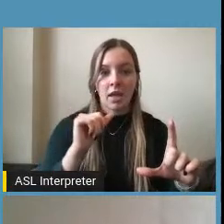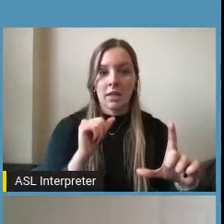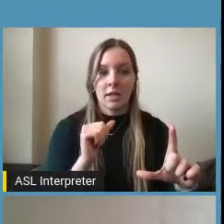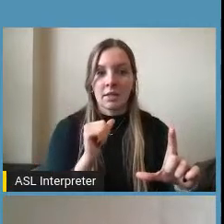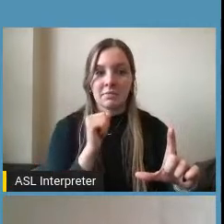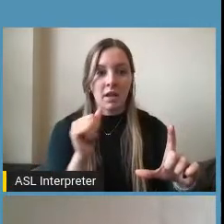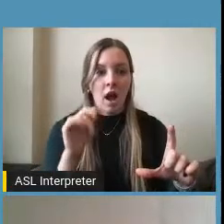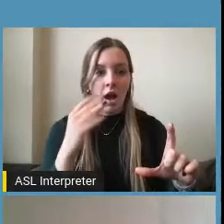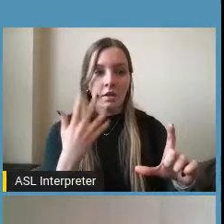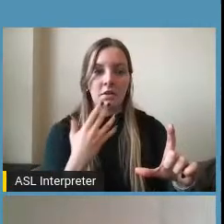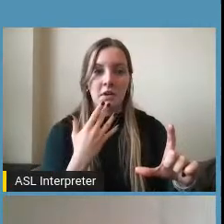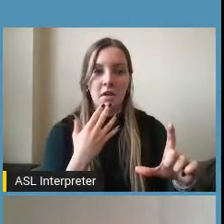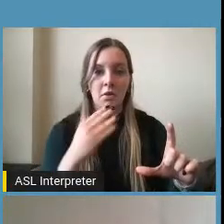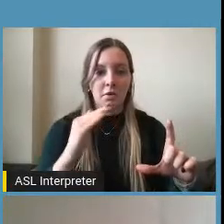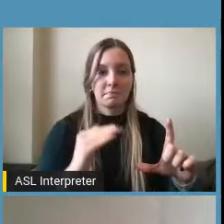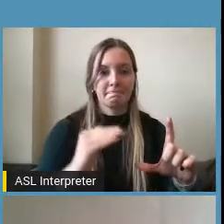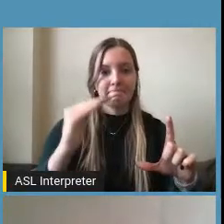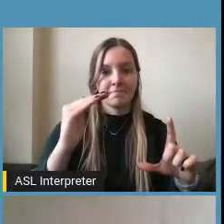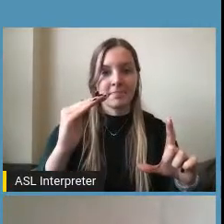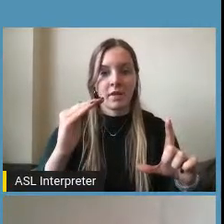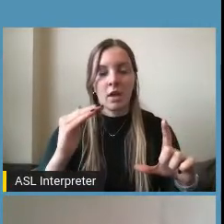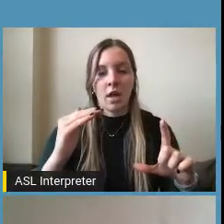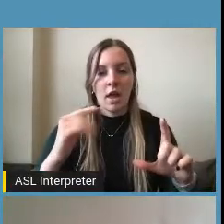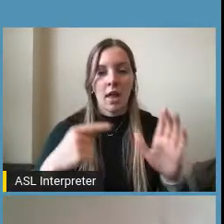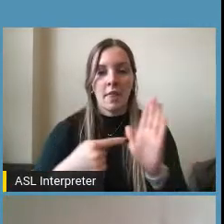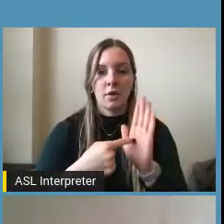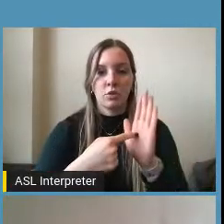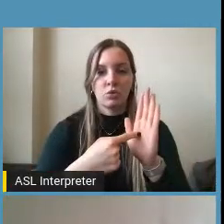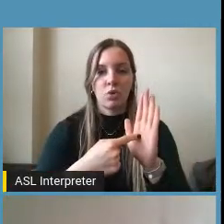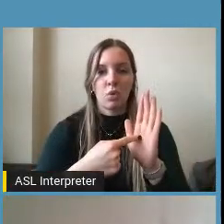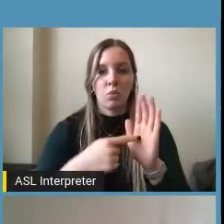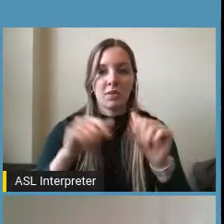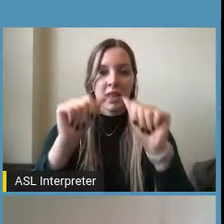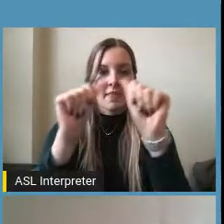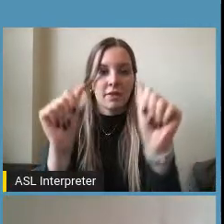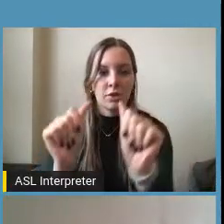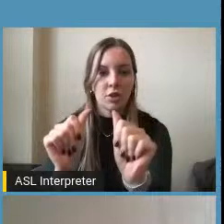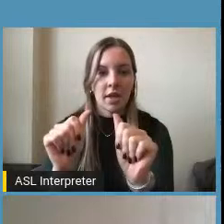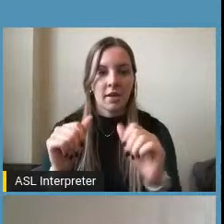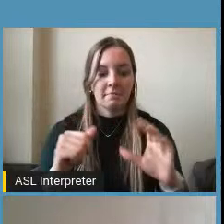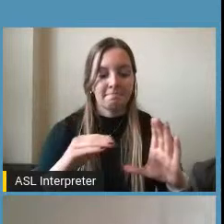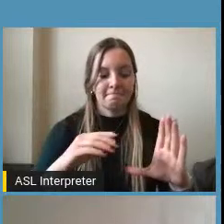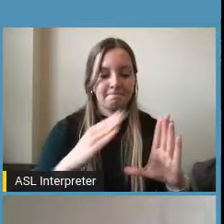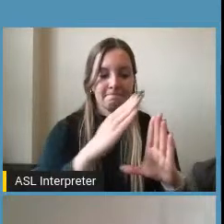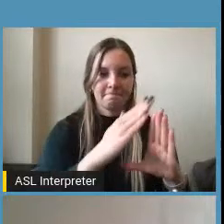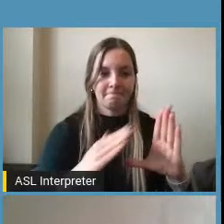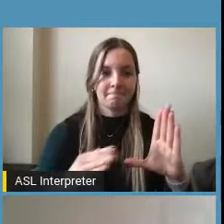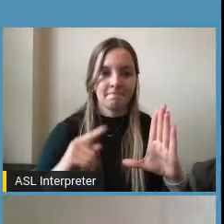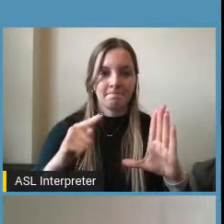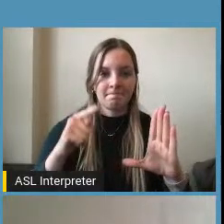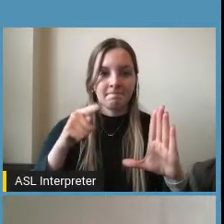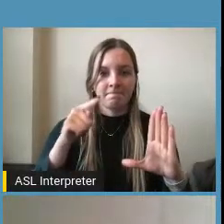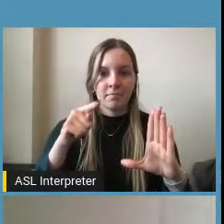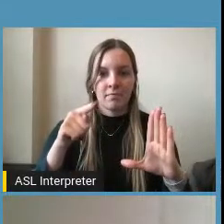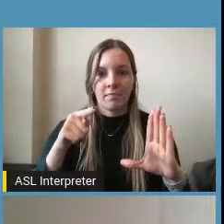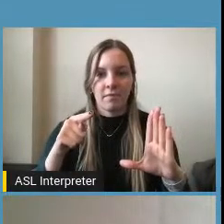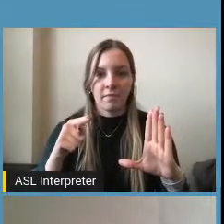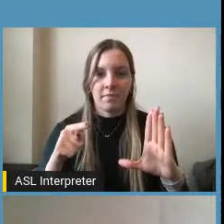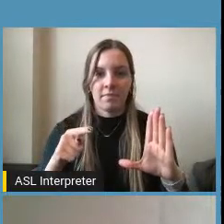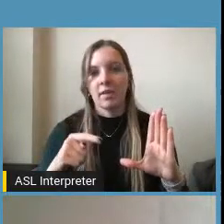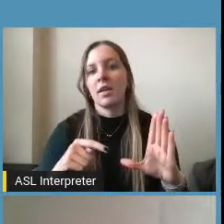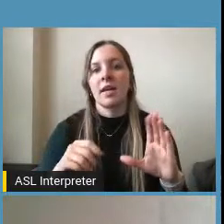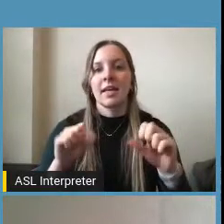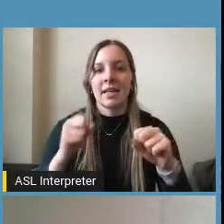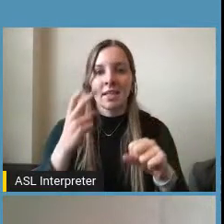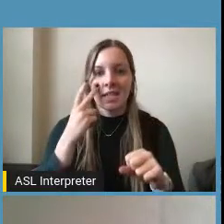color and just the surface shape, and we can see all of the details of the embossing and of